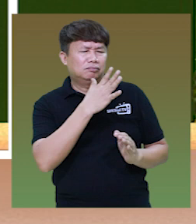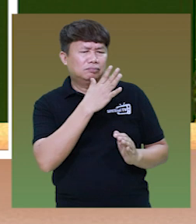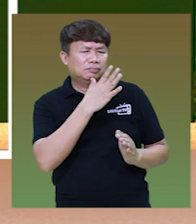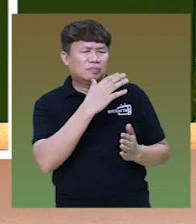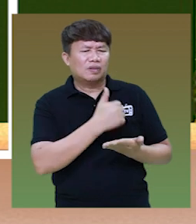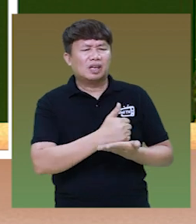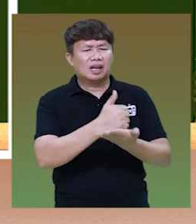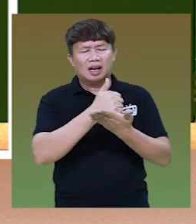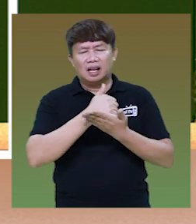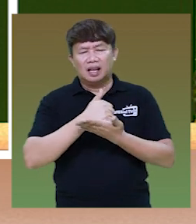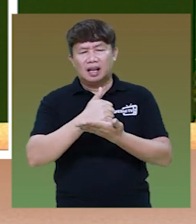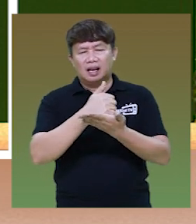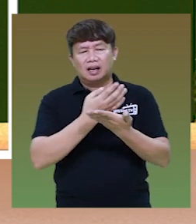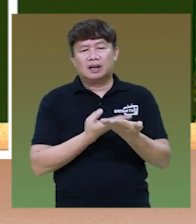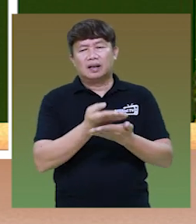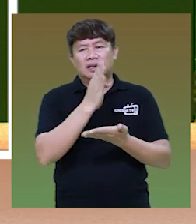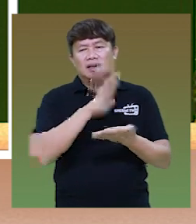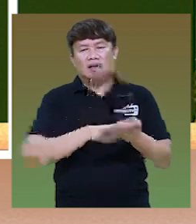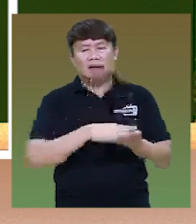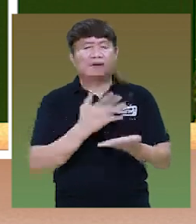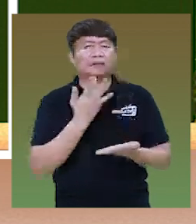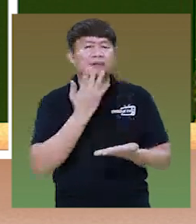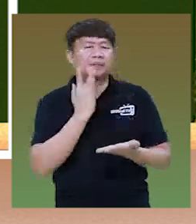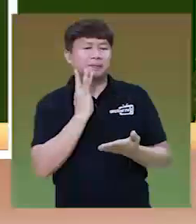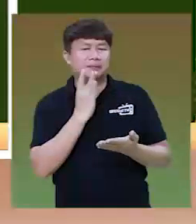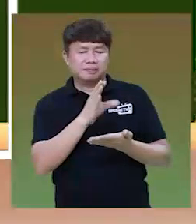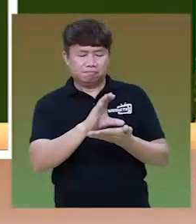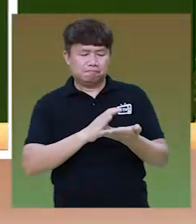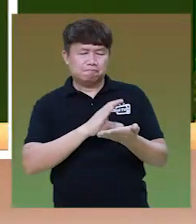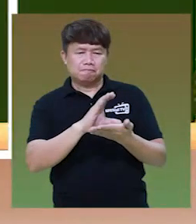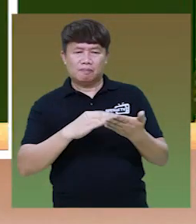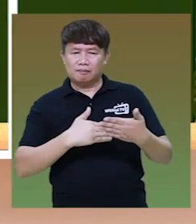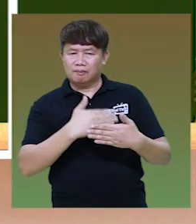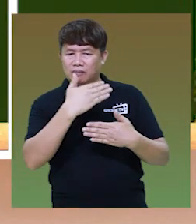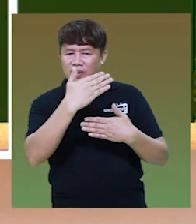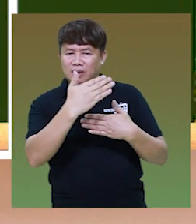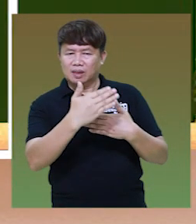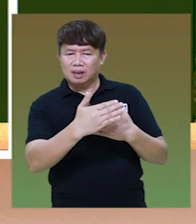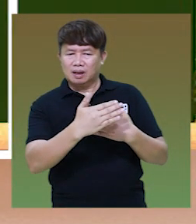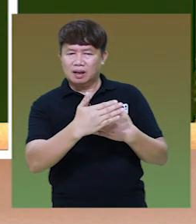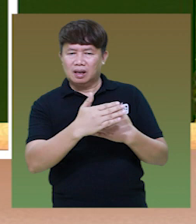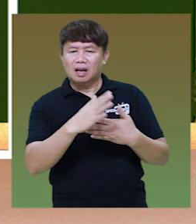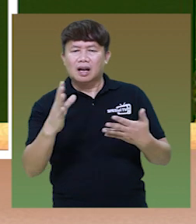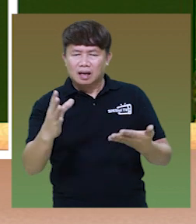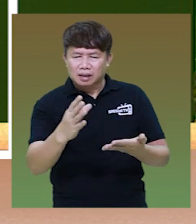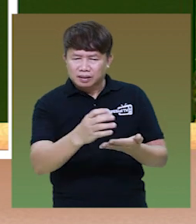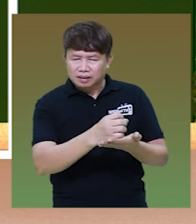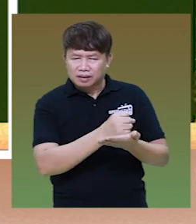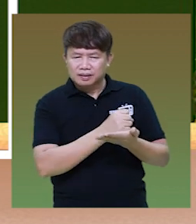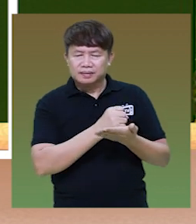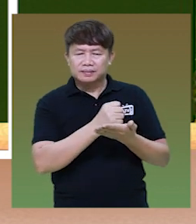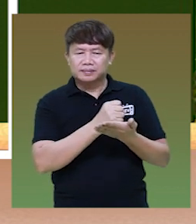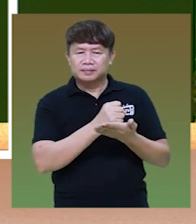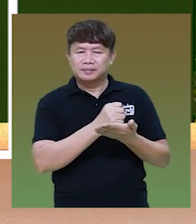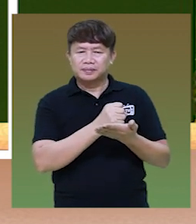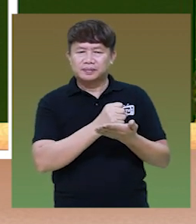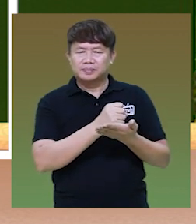can help her bake their favorite cake. Next, they gathered all the ingredients